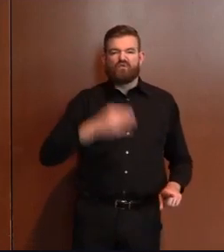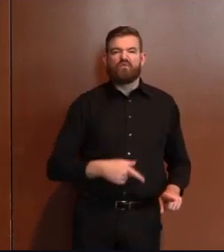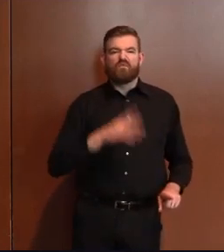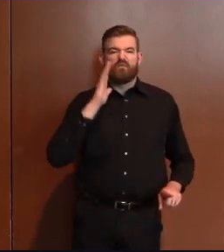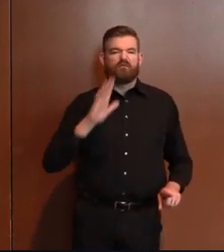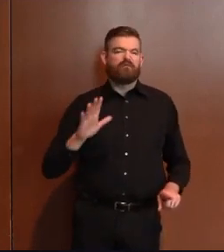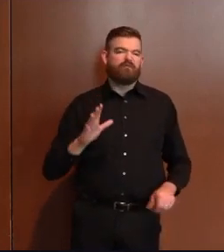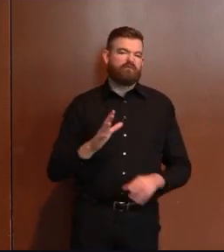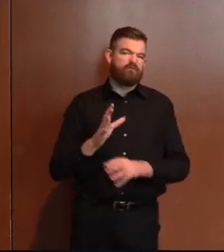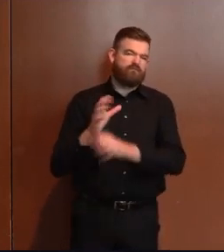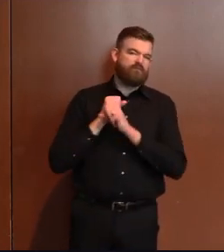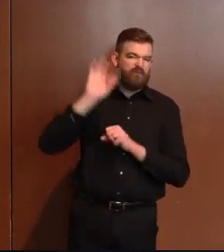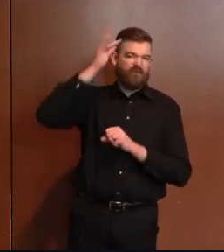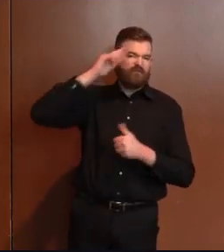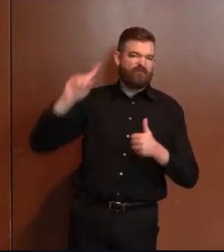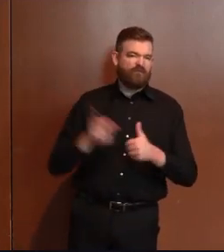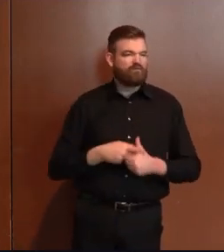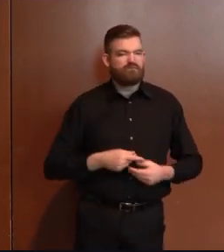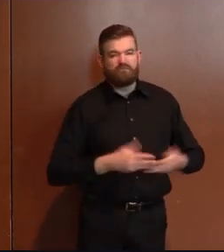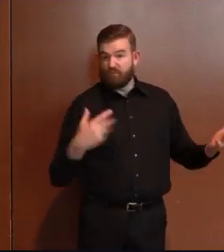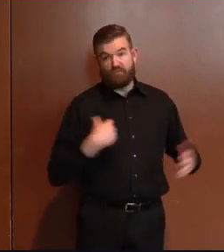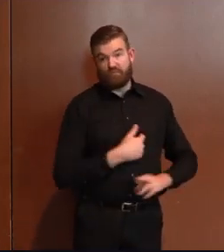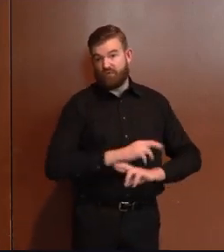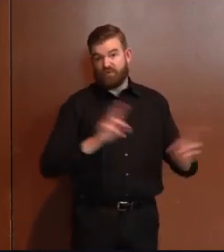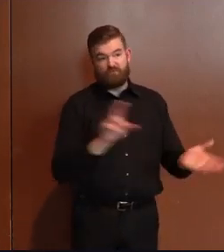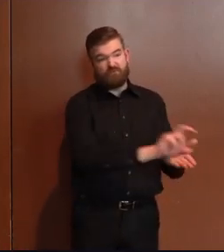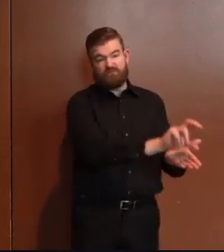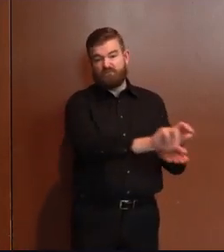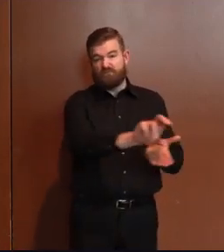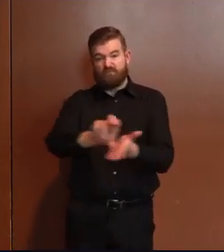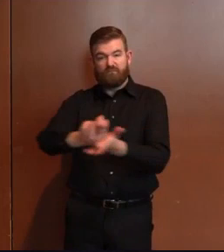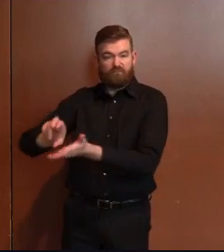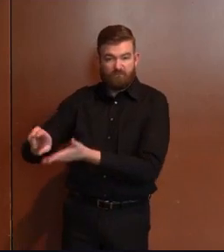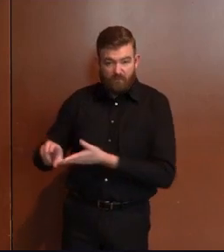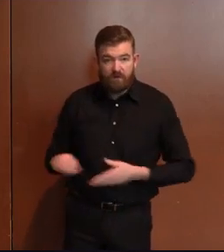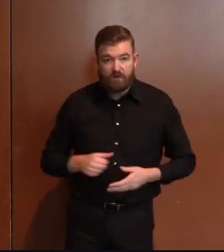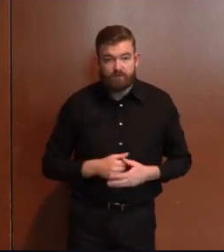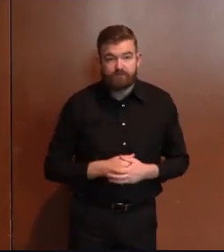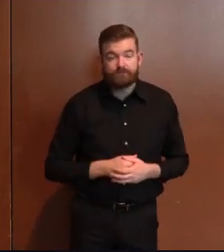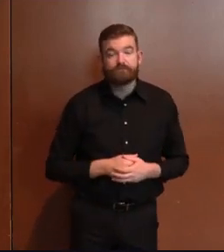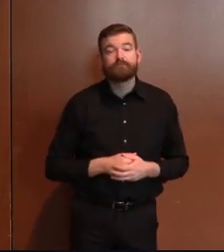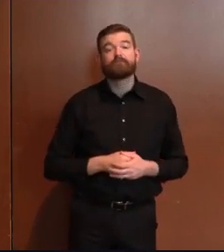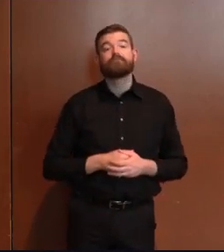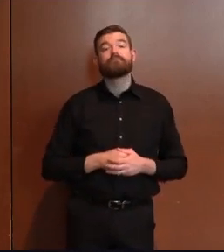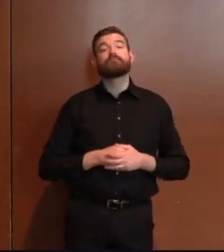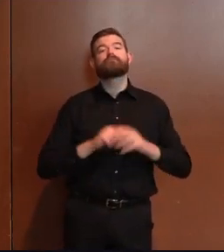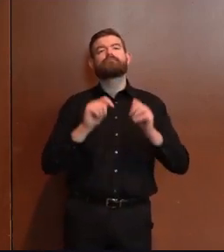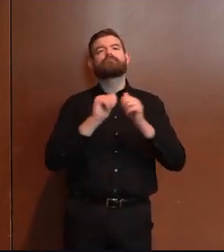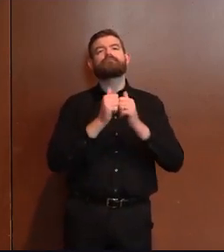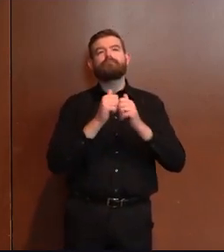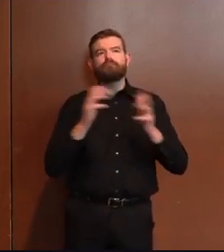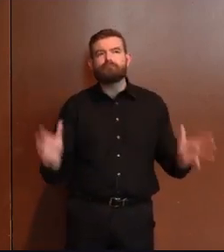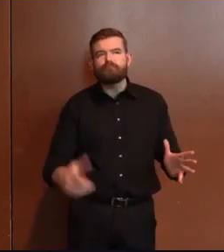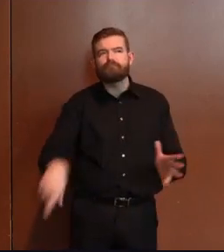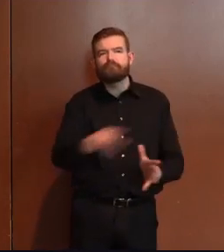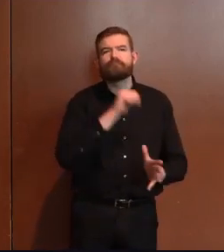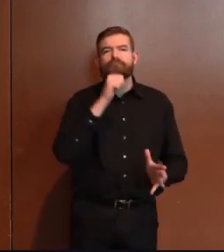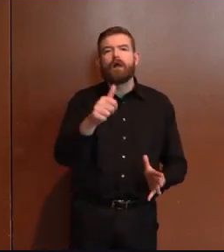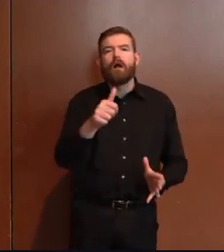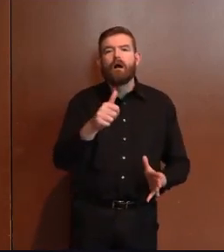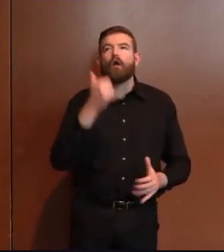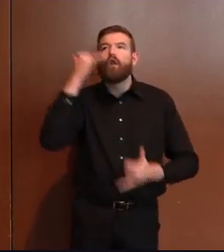ready to go. Secondly, how to keep from getting on the phone. I mentioned there's a new FAQ, which sounds boring, but if you go to our website now, it was